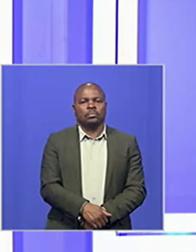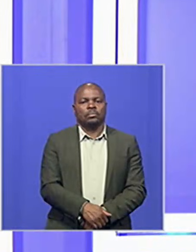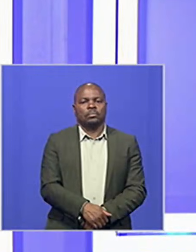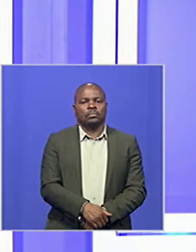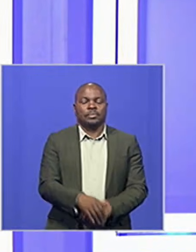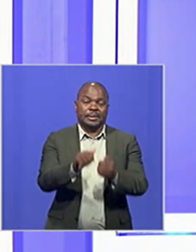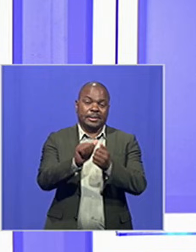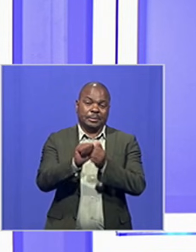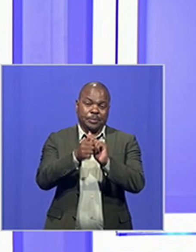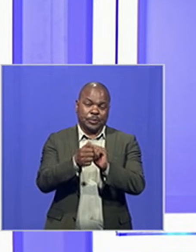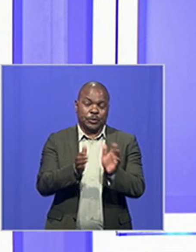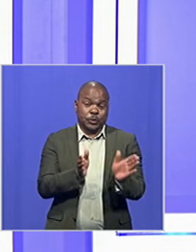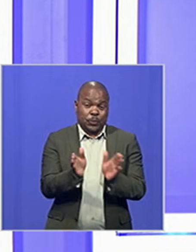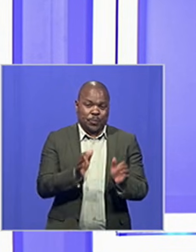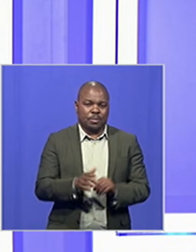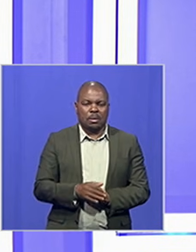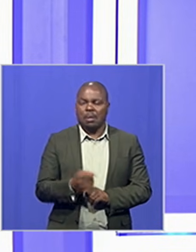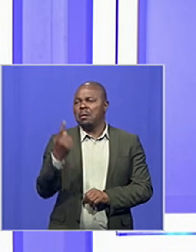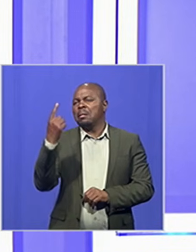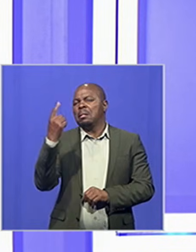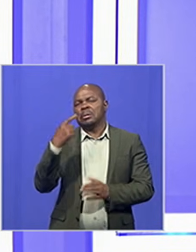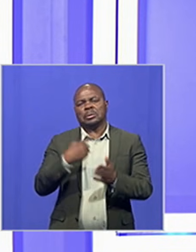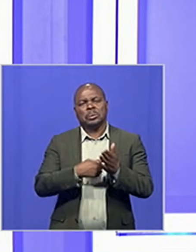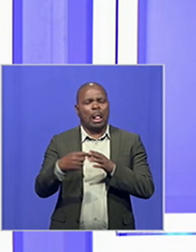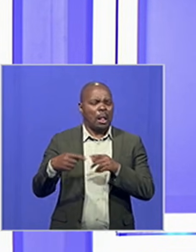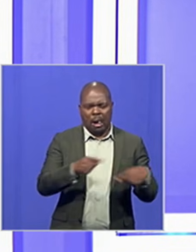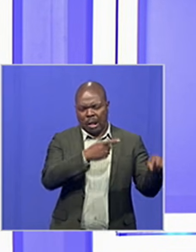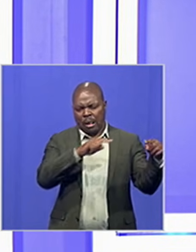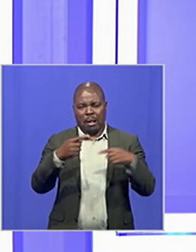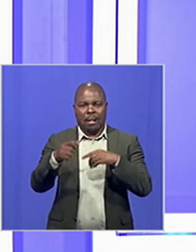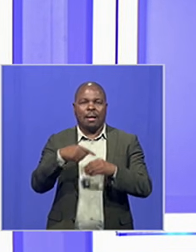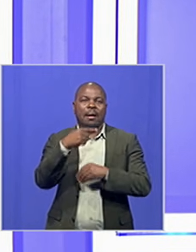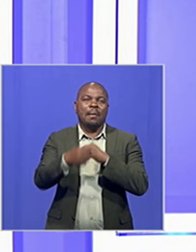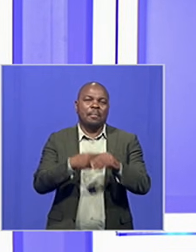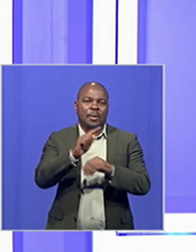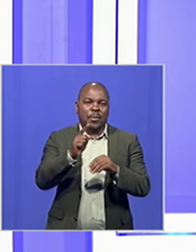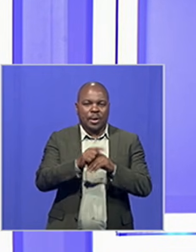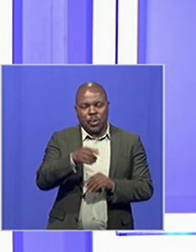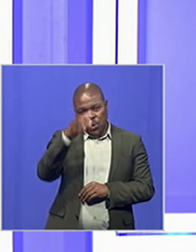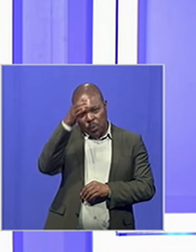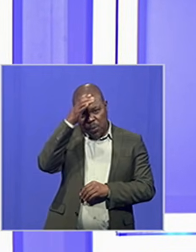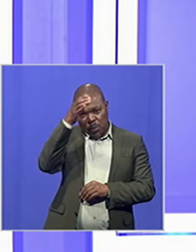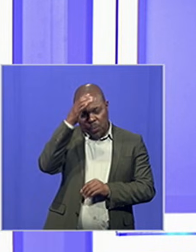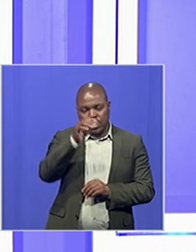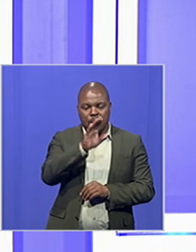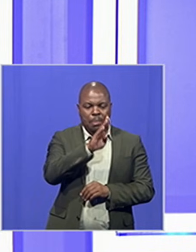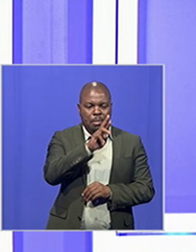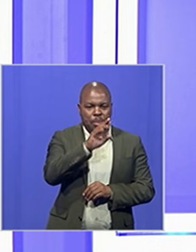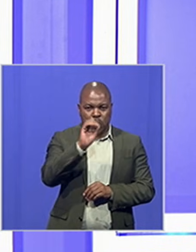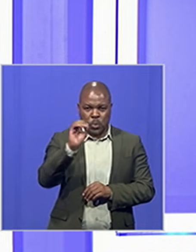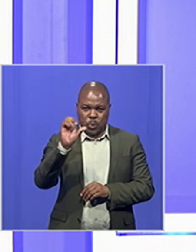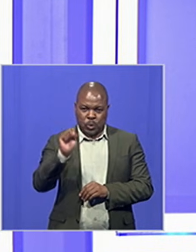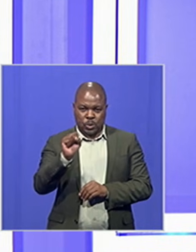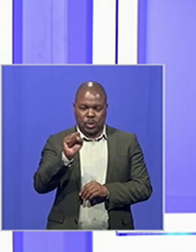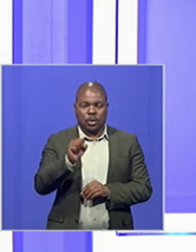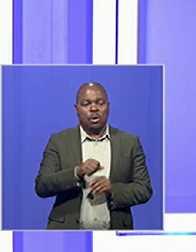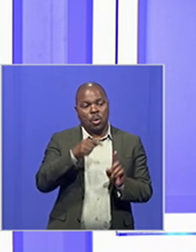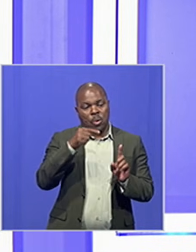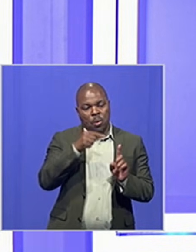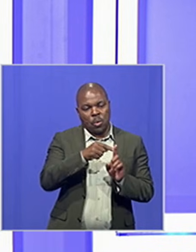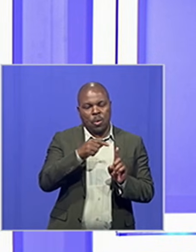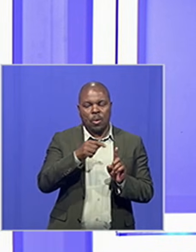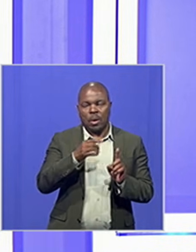Mo go tsa kgwele ya dinao morago ga tlhatlharuane ya beke e fetile mabapi le ditshwaelo tsa mokatisi wa Bafana Bafana Hugo Bruce tse go begwang